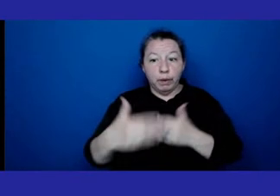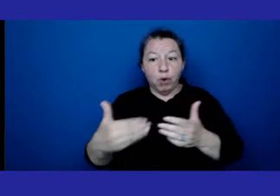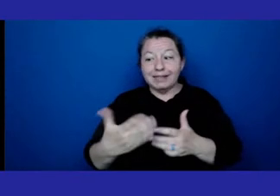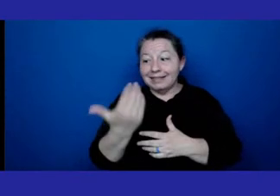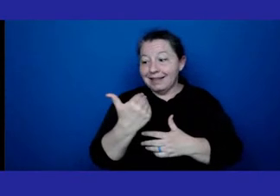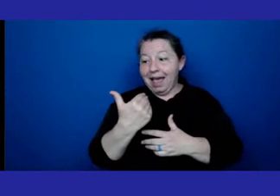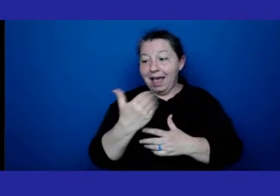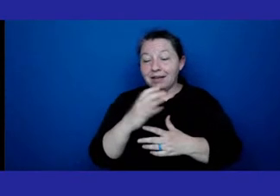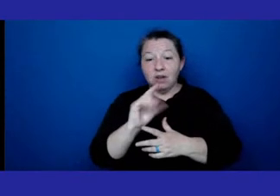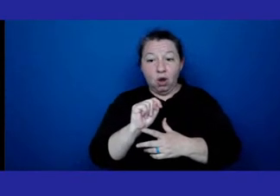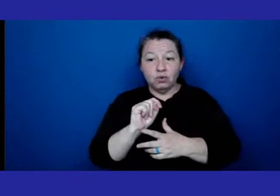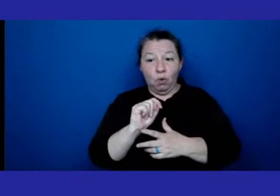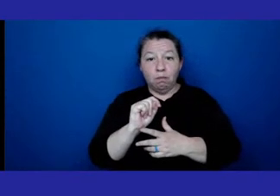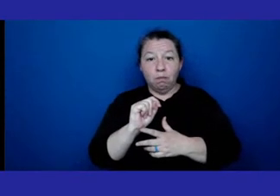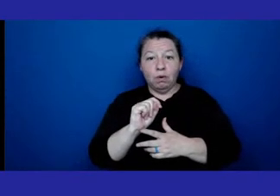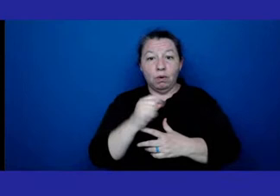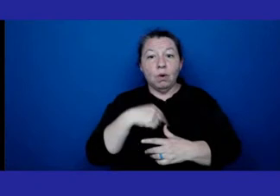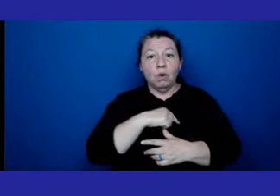October, we